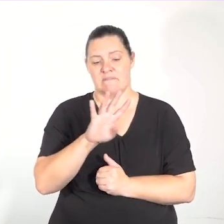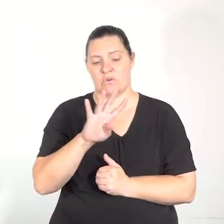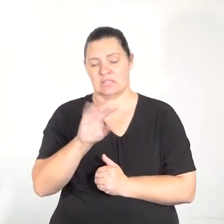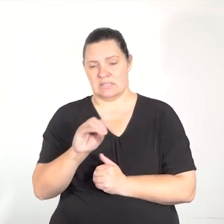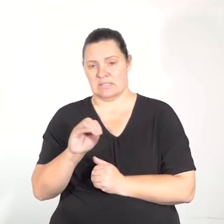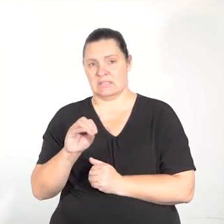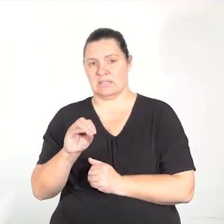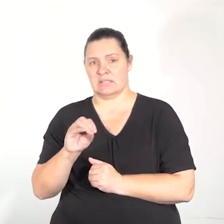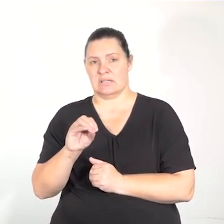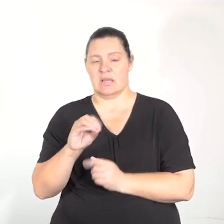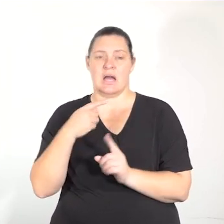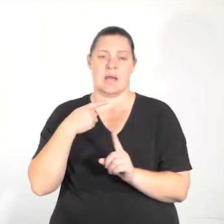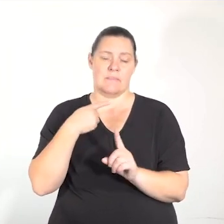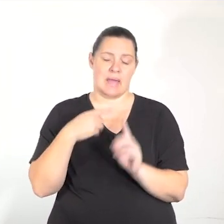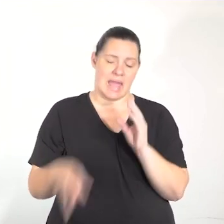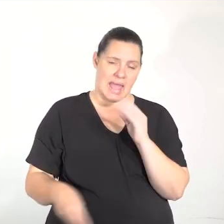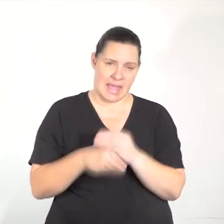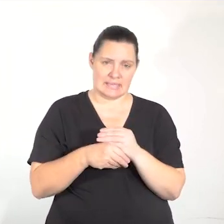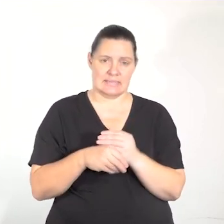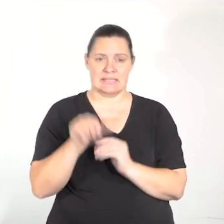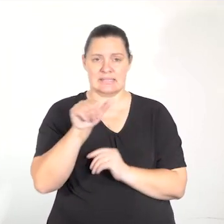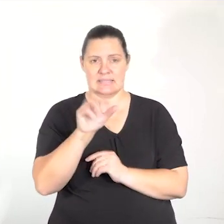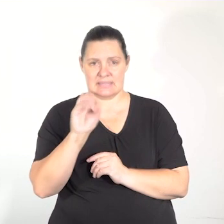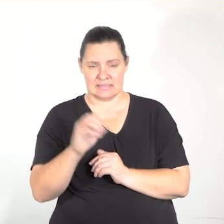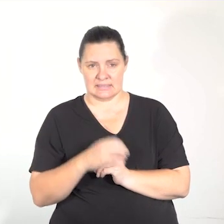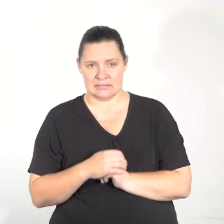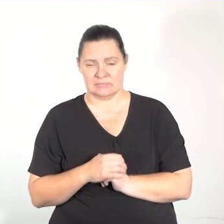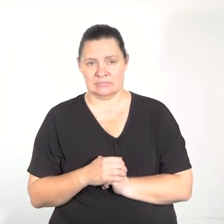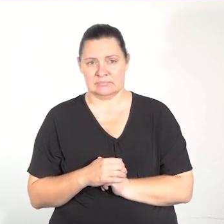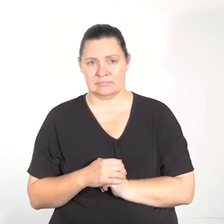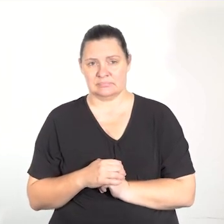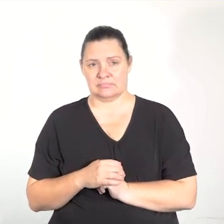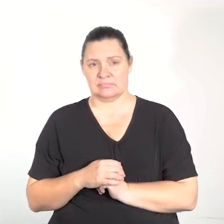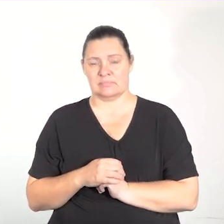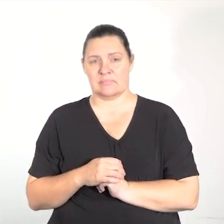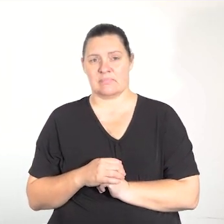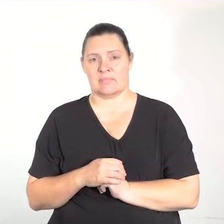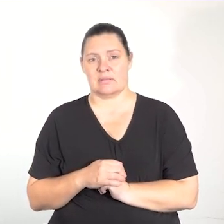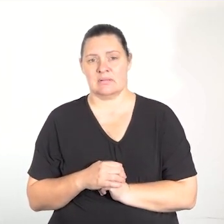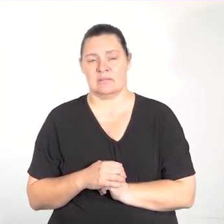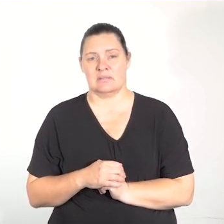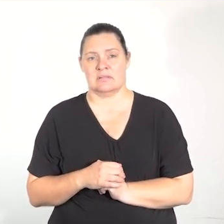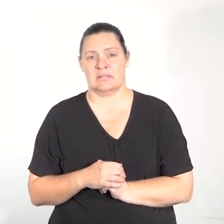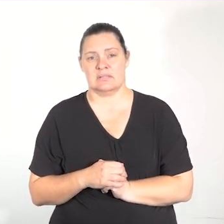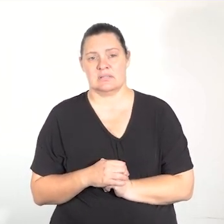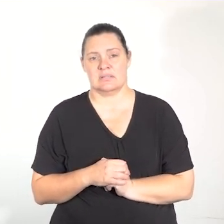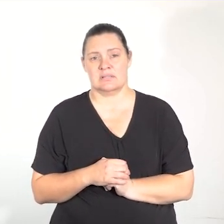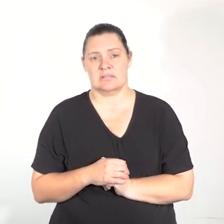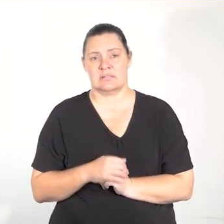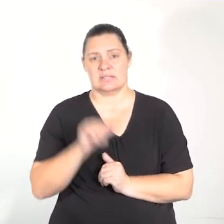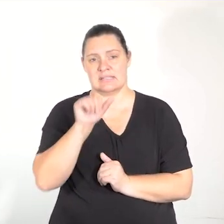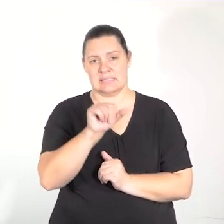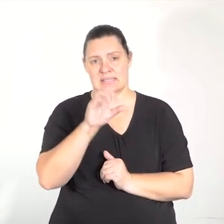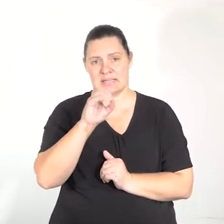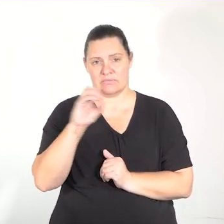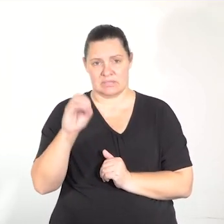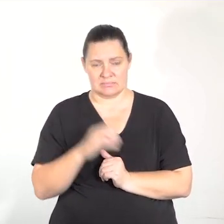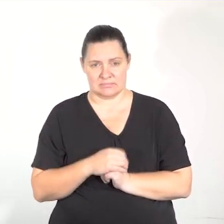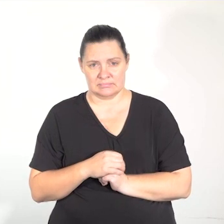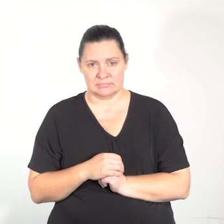going to continue going to the next column. The next column has 100s there. So we are going to take that